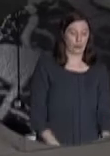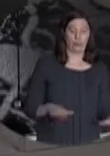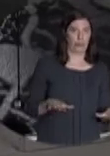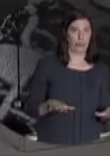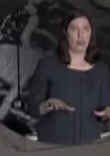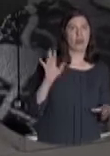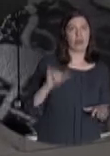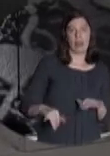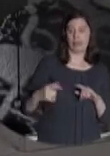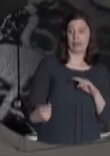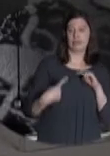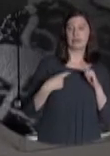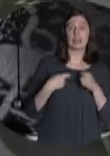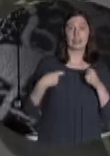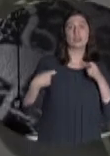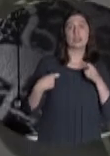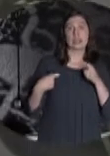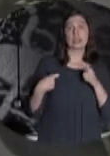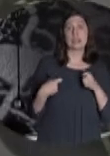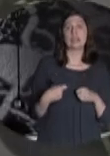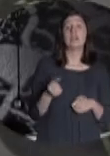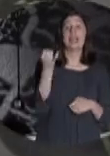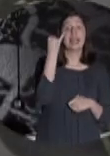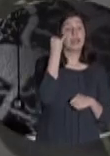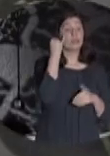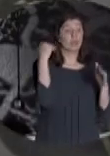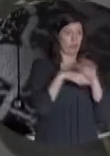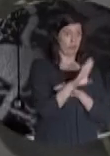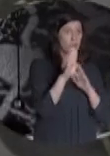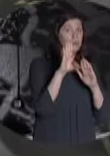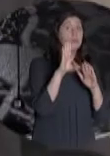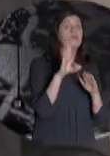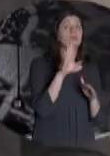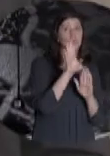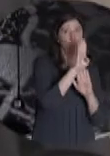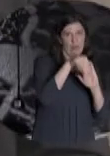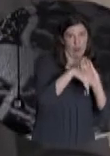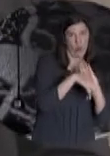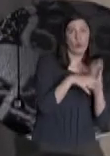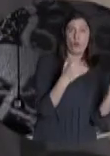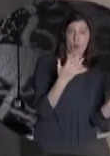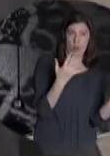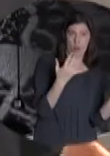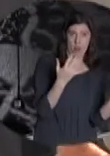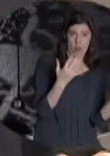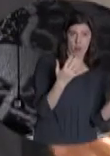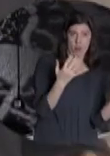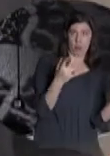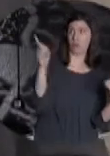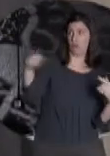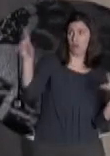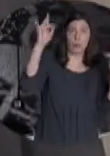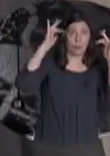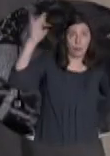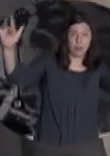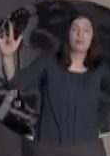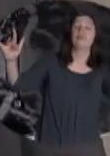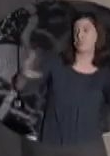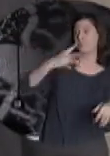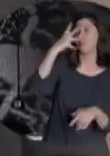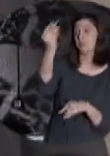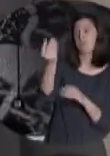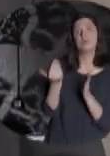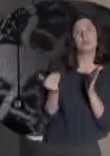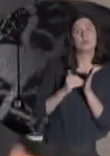also conduct the electricity. If you do get inside, again, 30 minutes. Let the storm pass and don't rush to get outside. I know a lot of